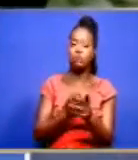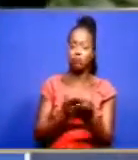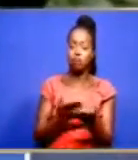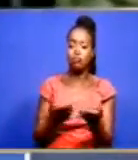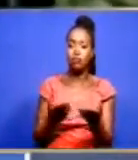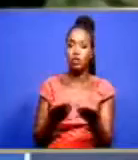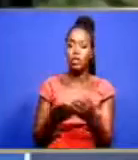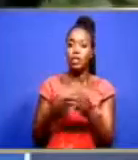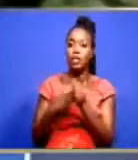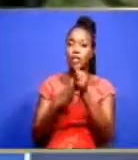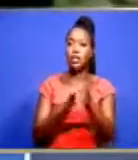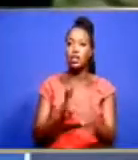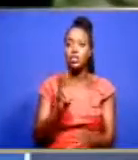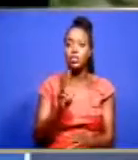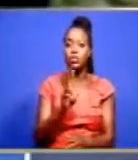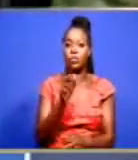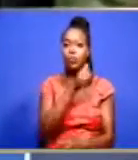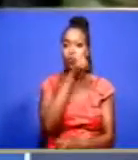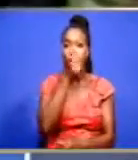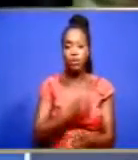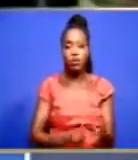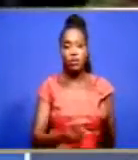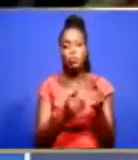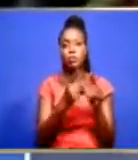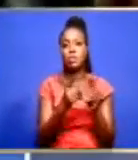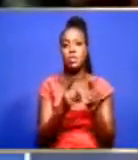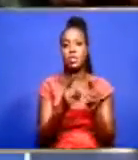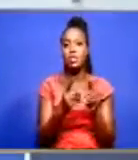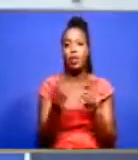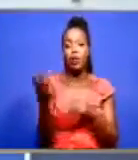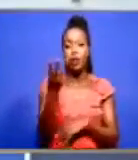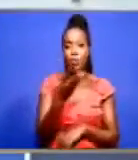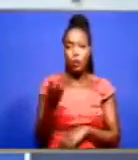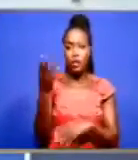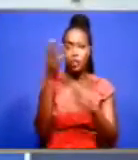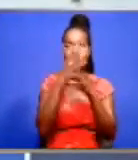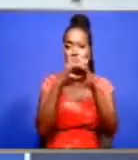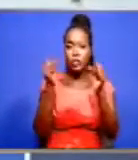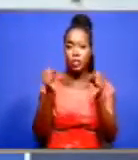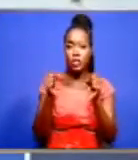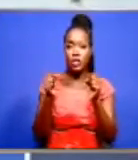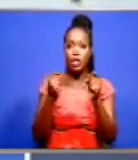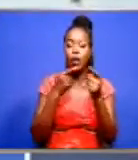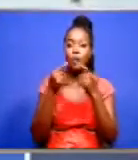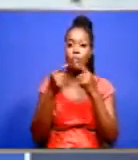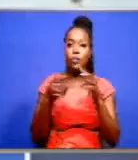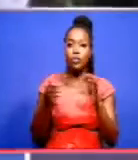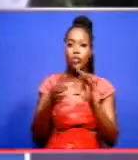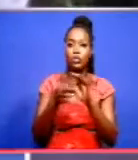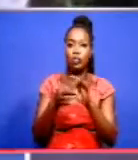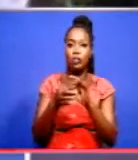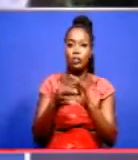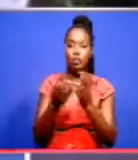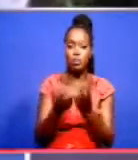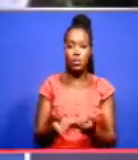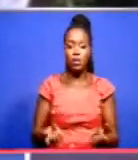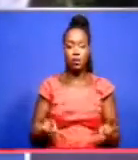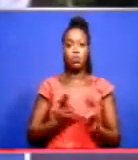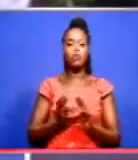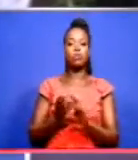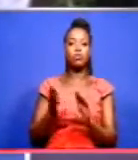then proceeded for a closed-door meeting, and on Wednesday, President Suluhu will address a joint sitting of Parliament before